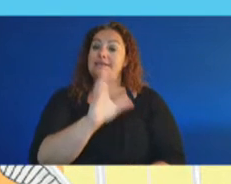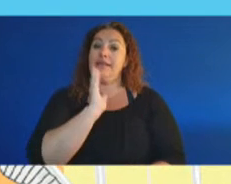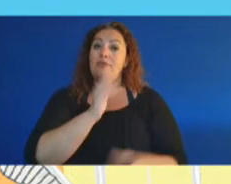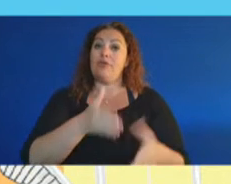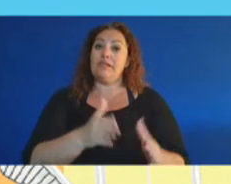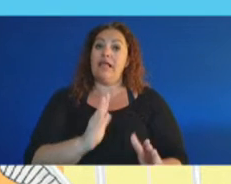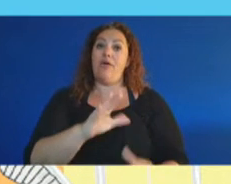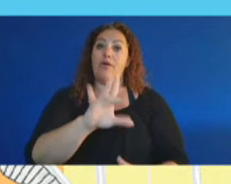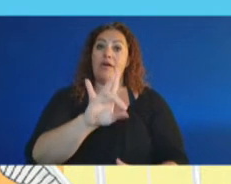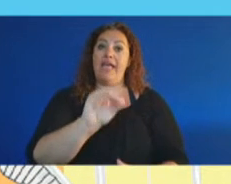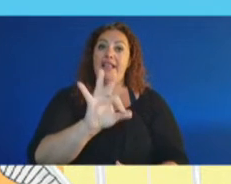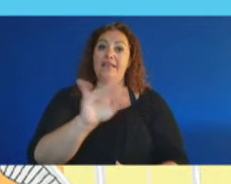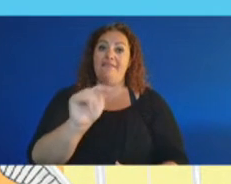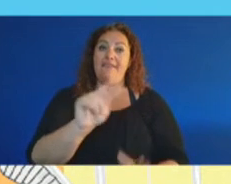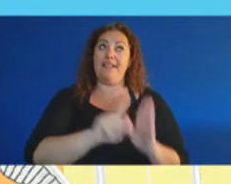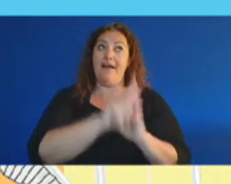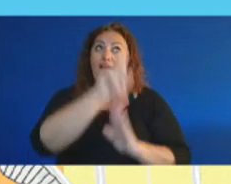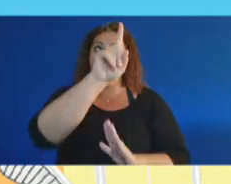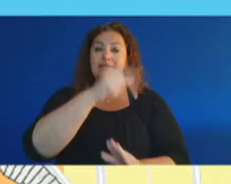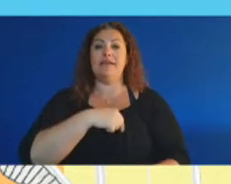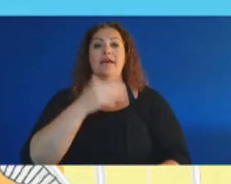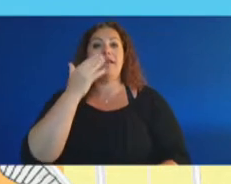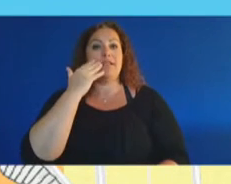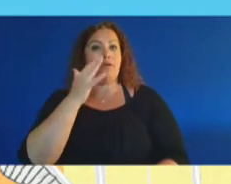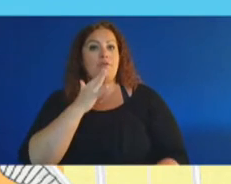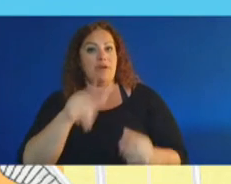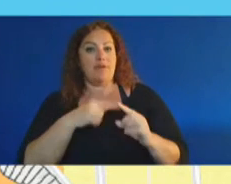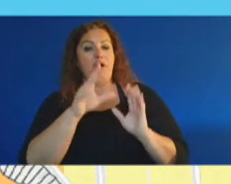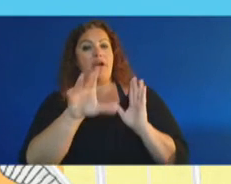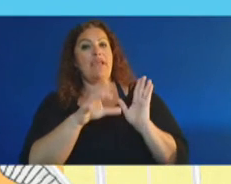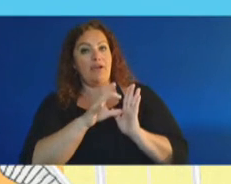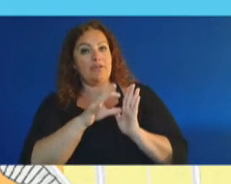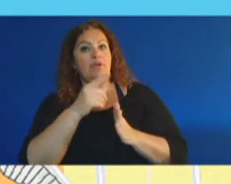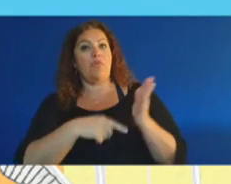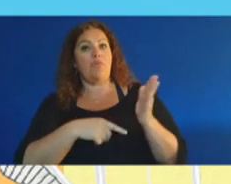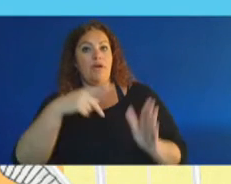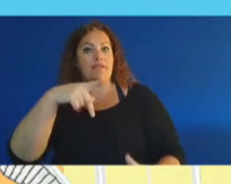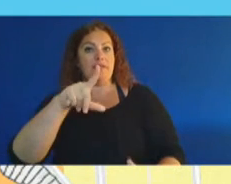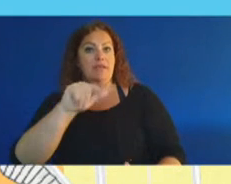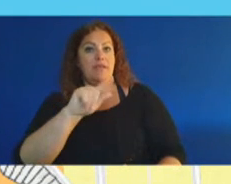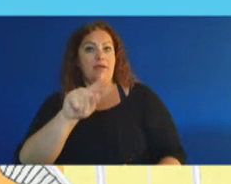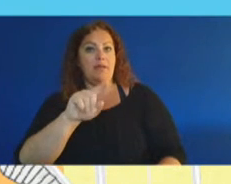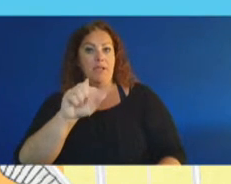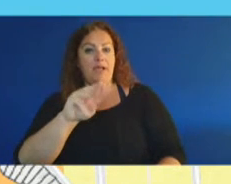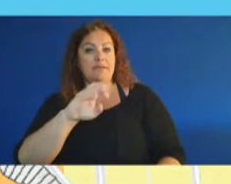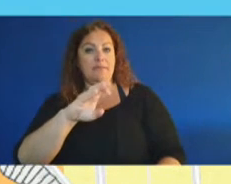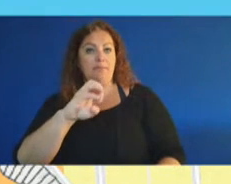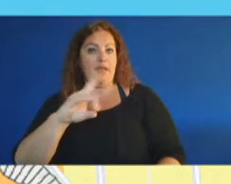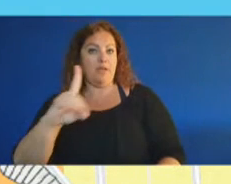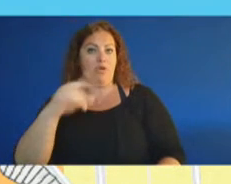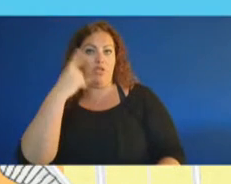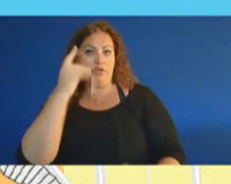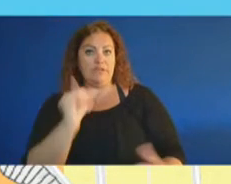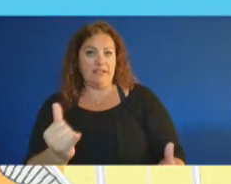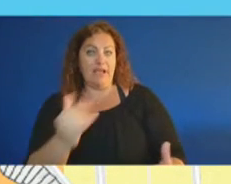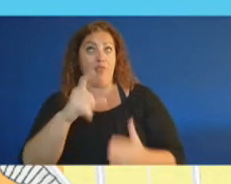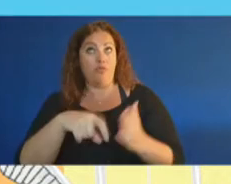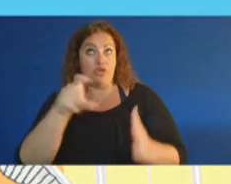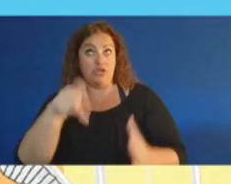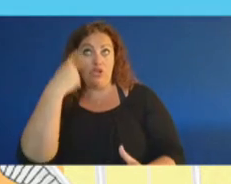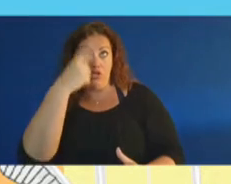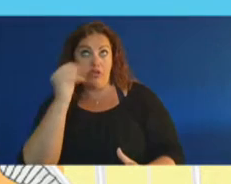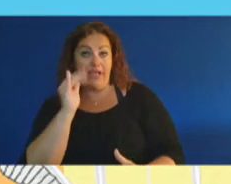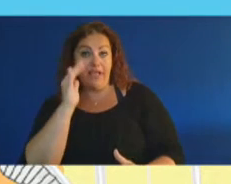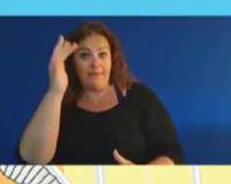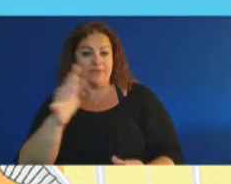height so I know we're going to talk about character and we're going to talk about what plasma Midwood looks like now and what it should look like in the future and I know there's a lot of